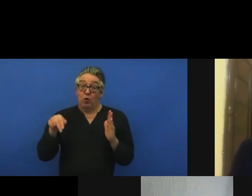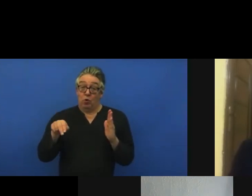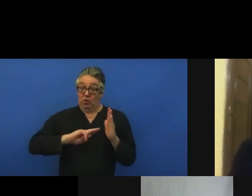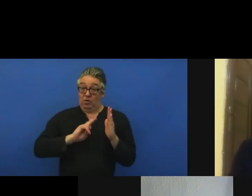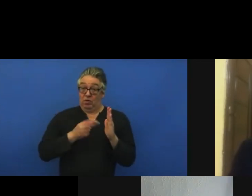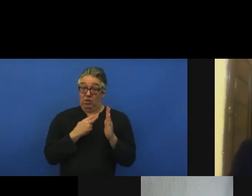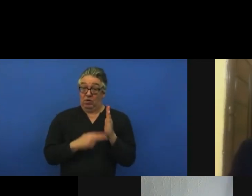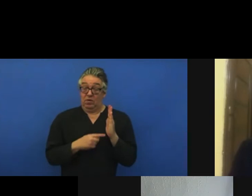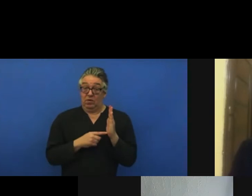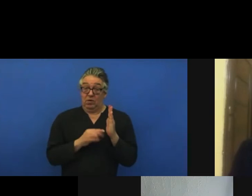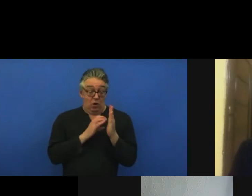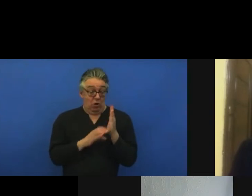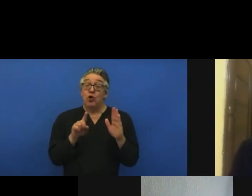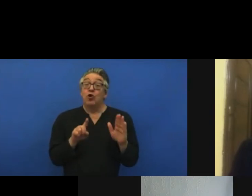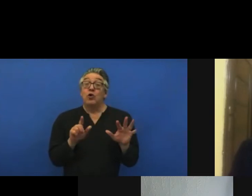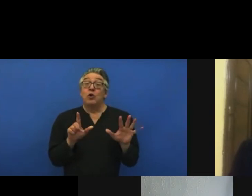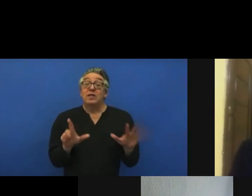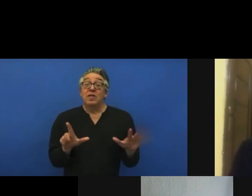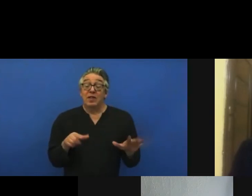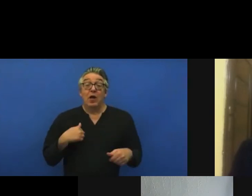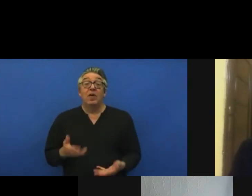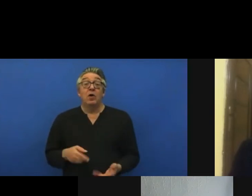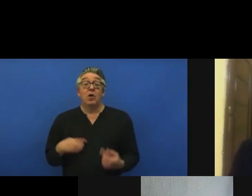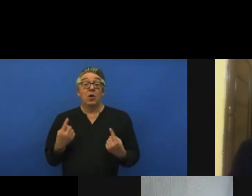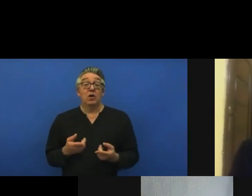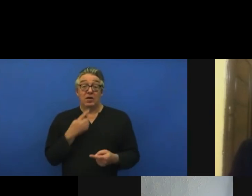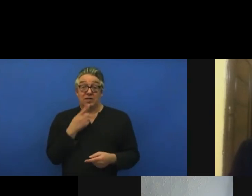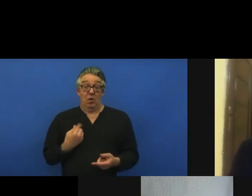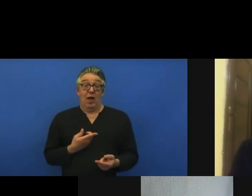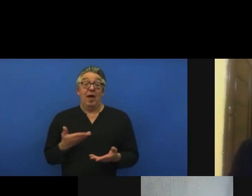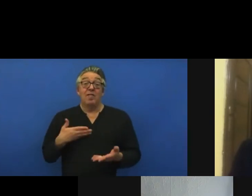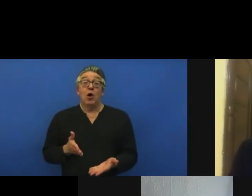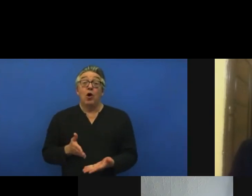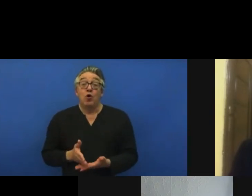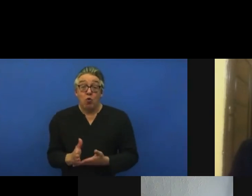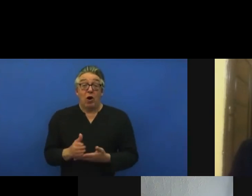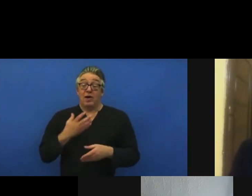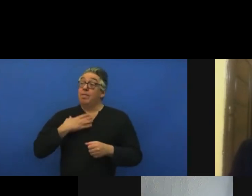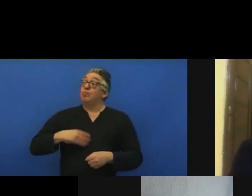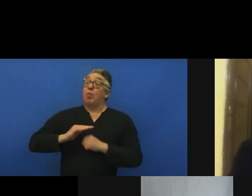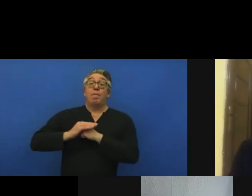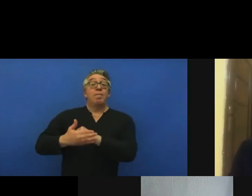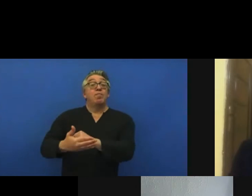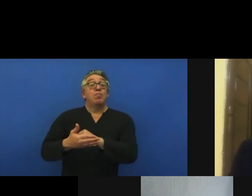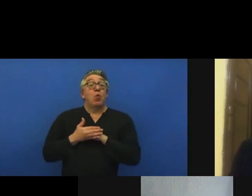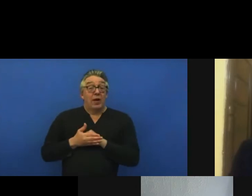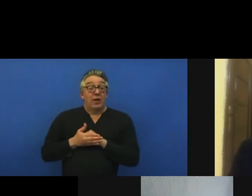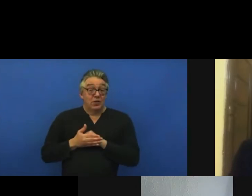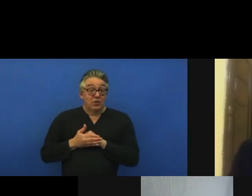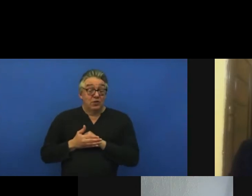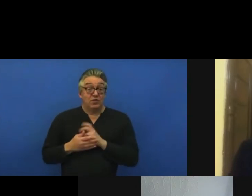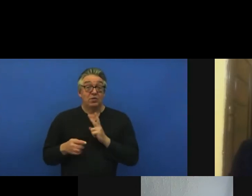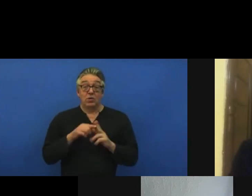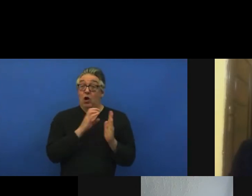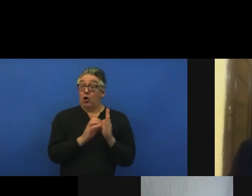the right to personal protection, and Article 4 that talks about general commitments. So we need to protect people